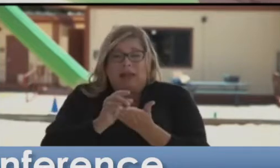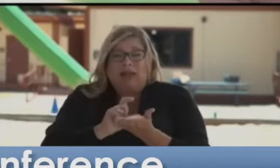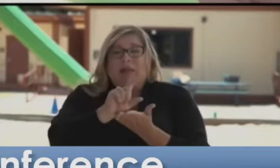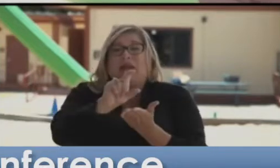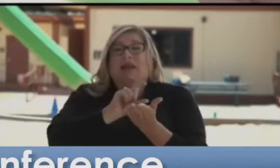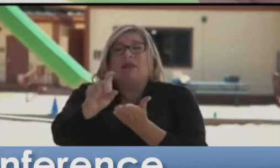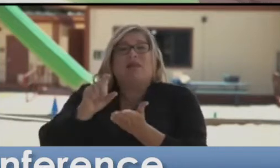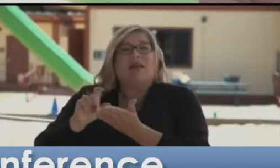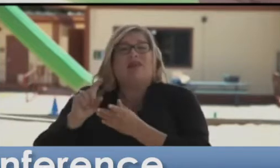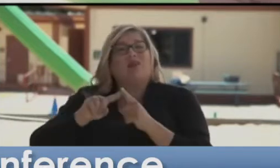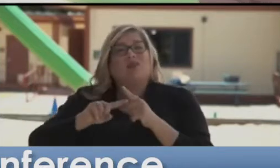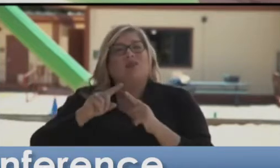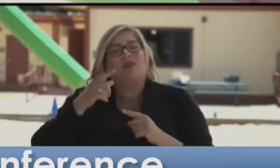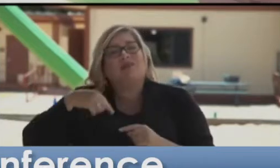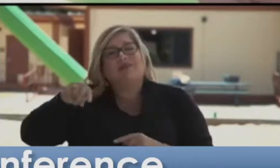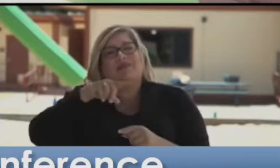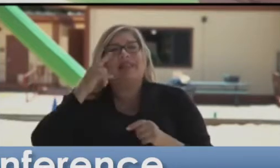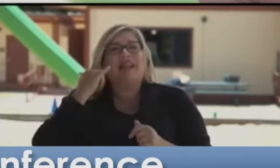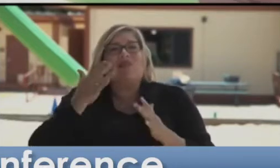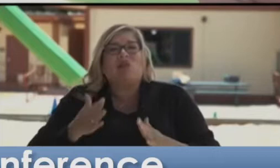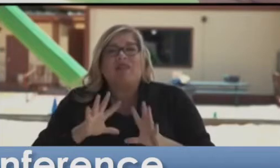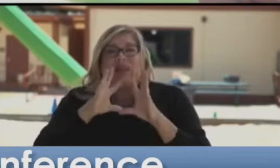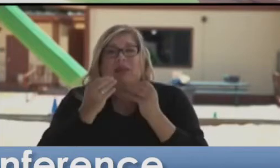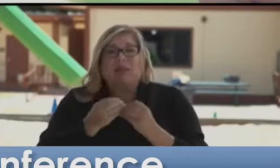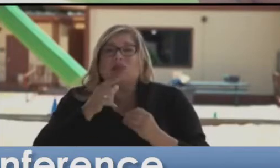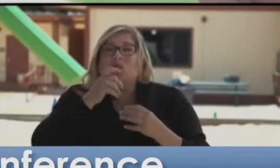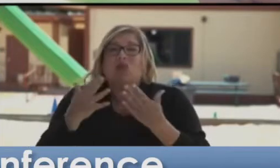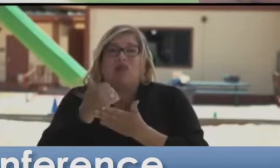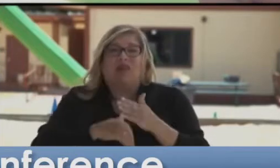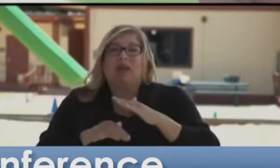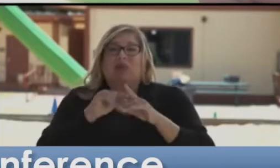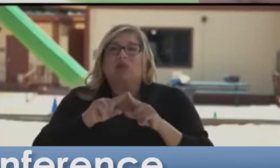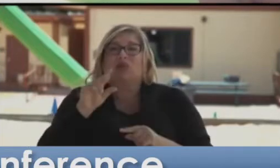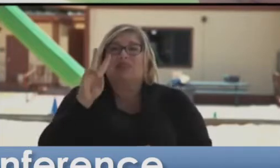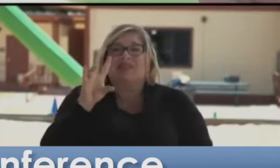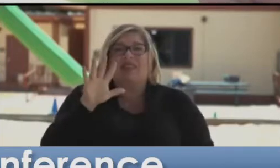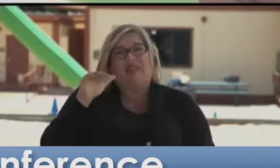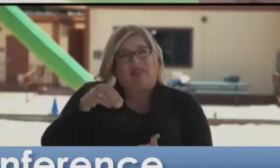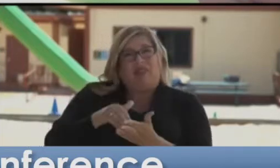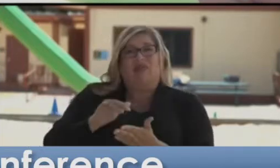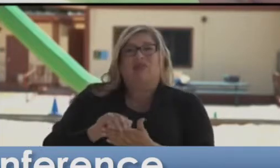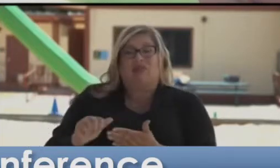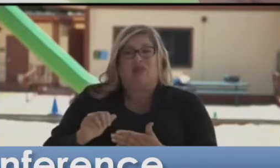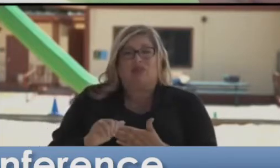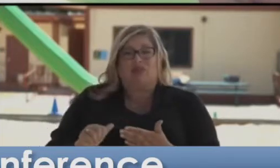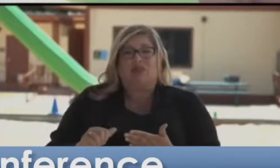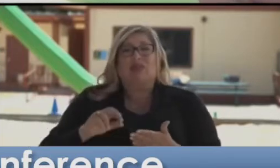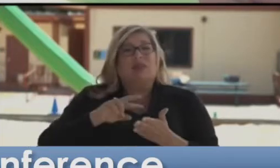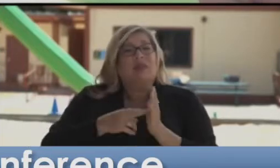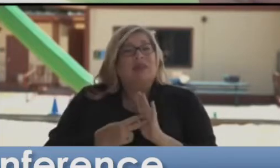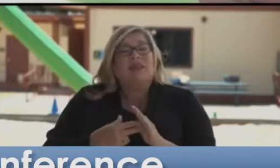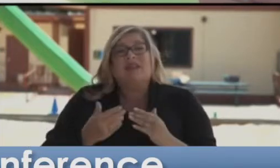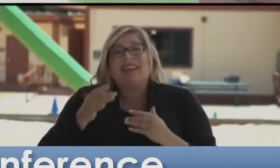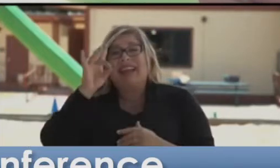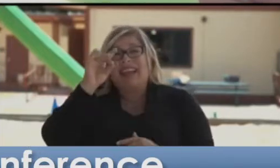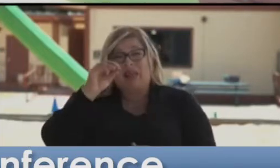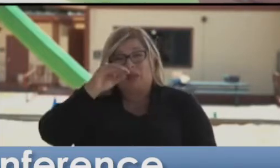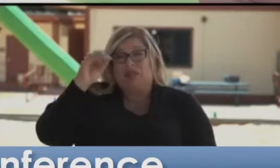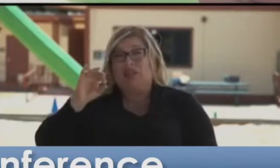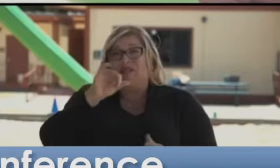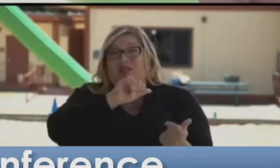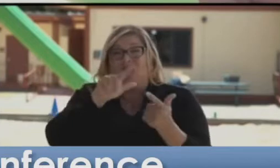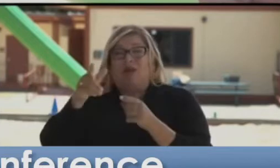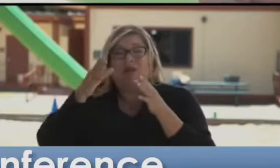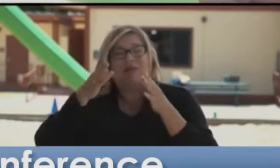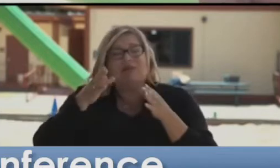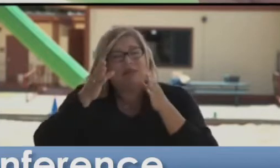up to $75,000. 78%, almost 80% of taxpayers, tax filers will